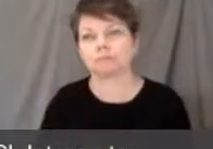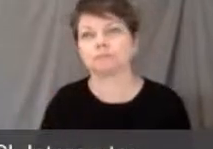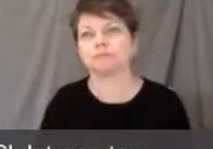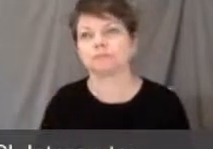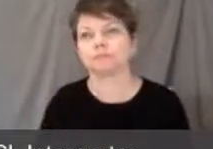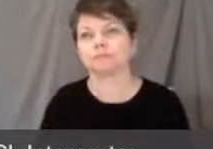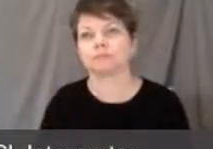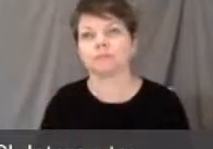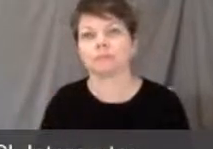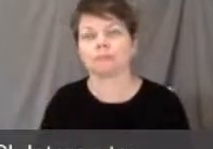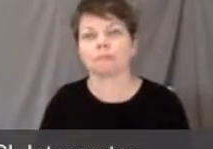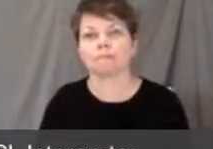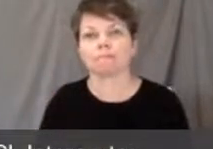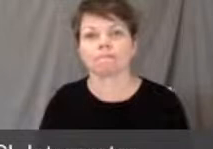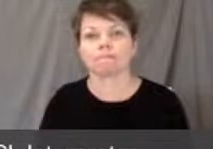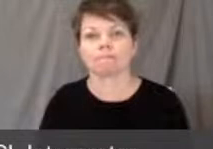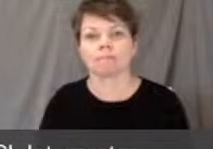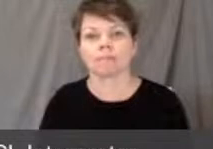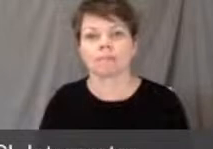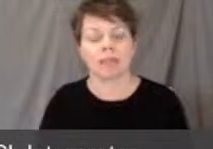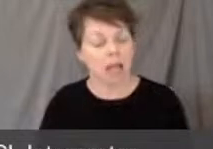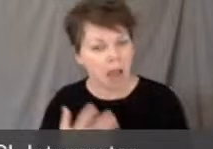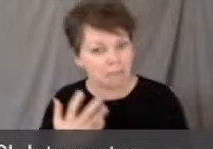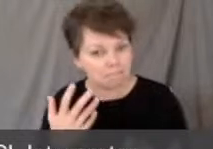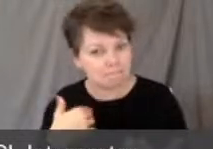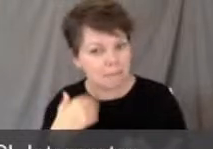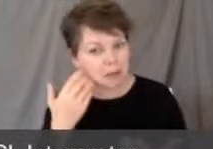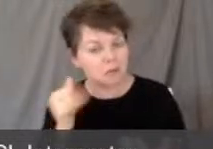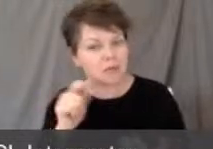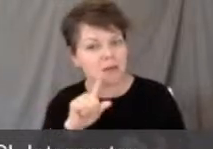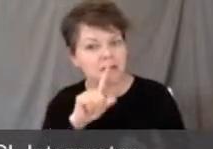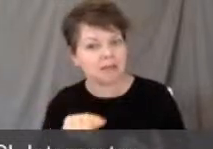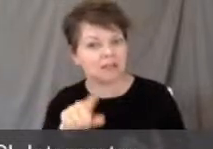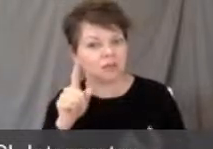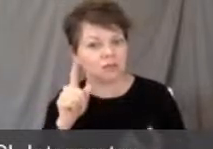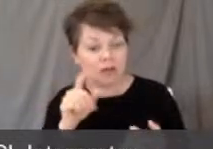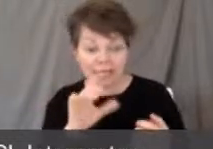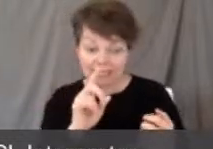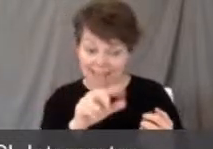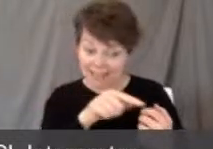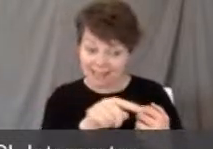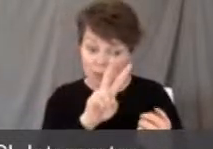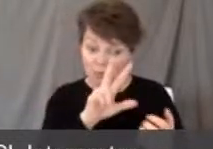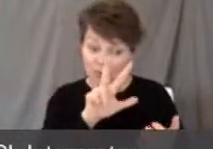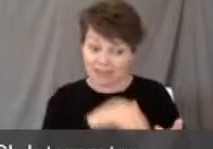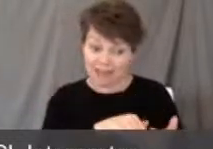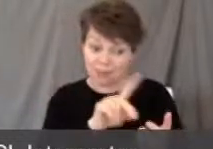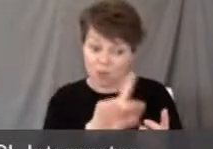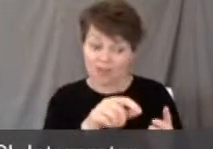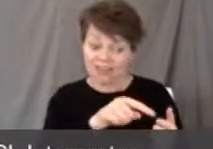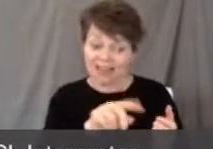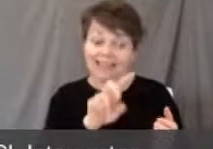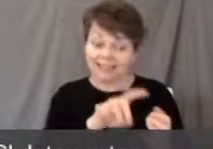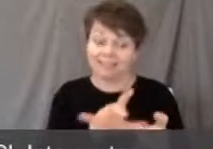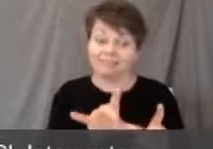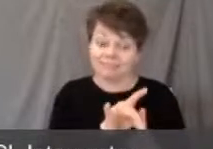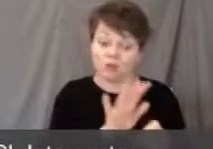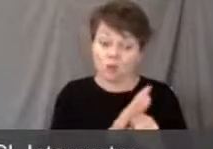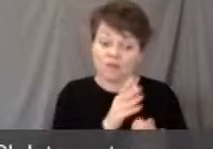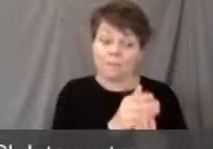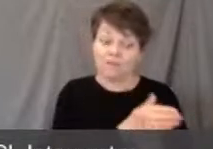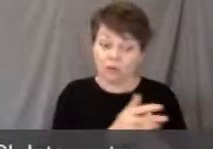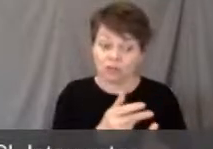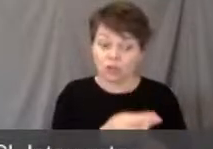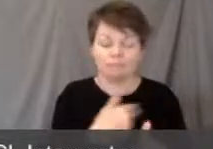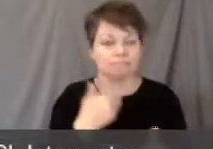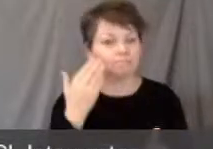agree that I actually do not know the answer if any of those participants had ever had COVID before. However, we know